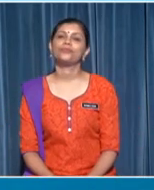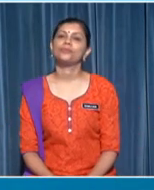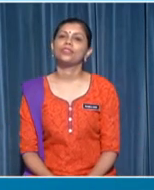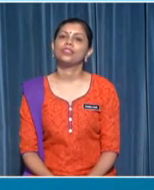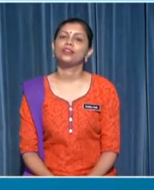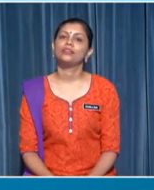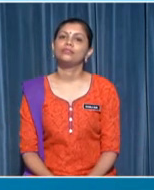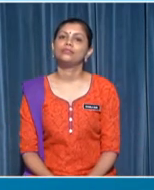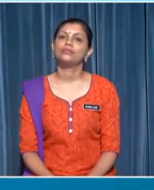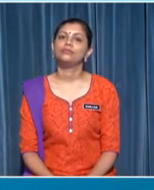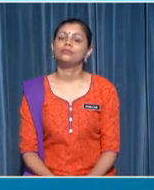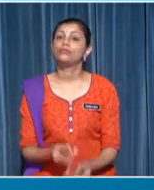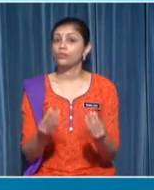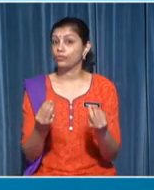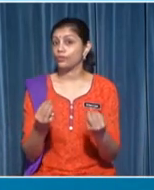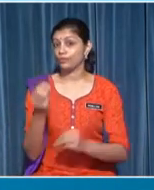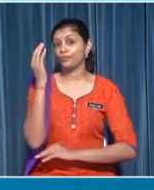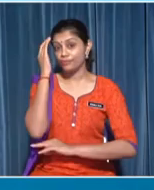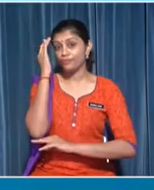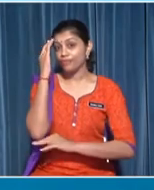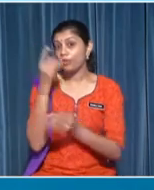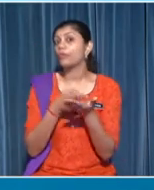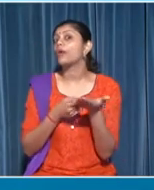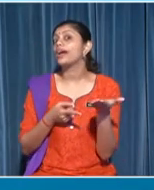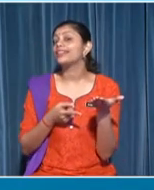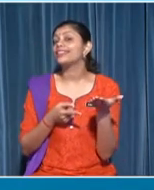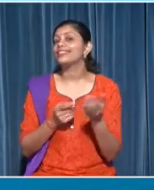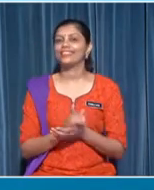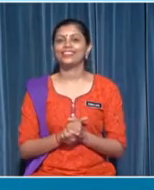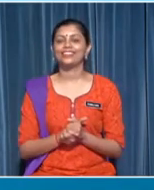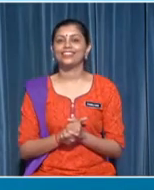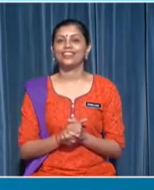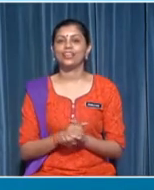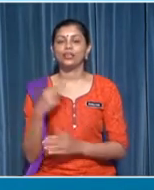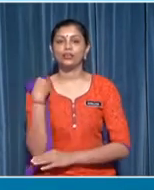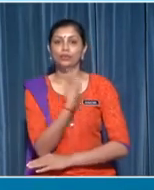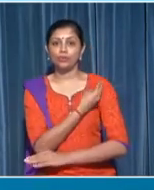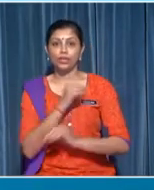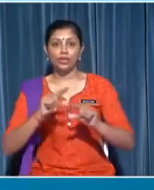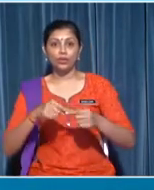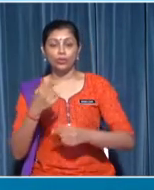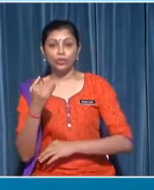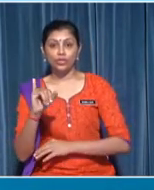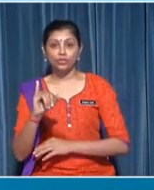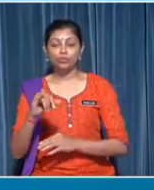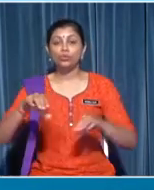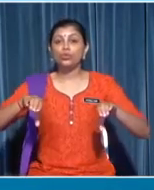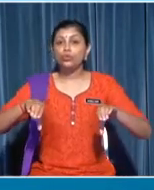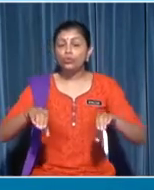Do you want to know what it is? We are going to simulate a process on